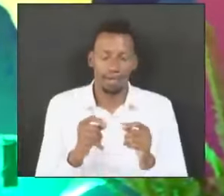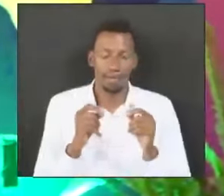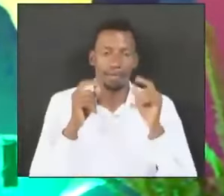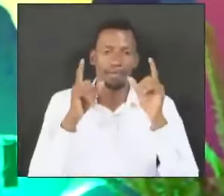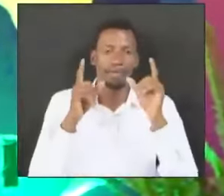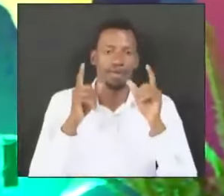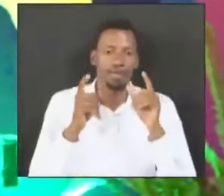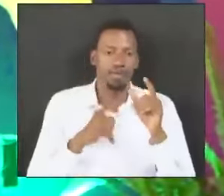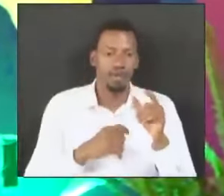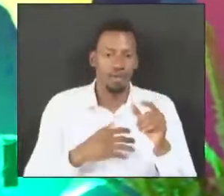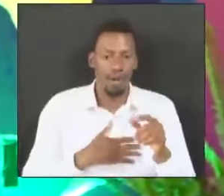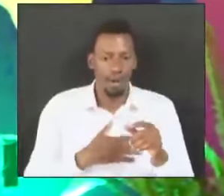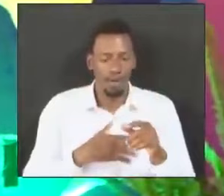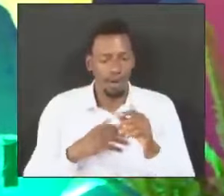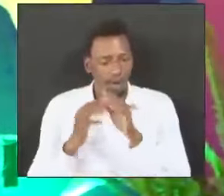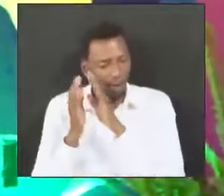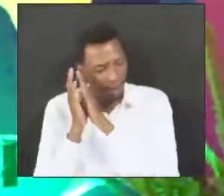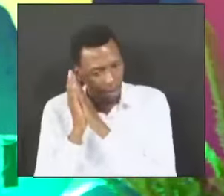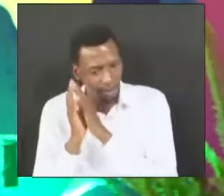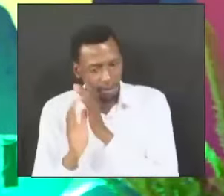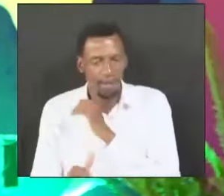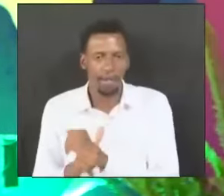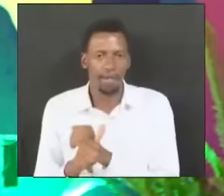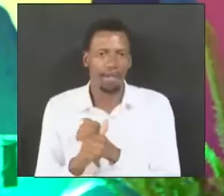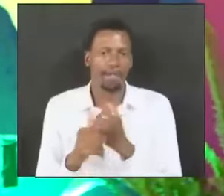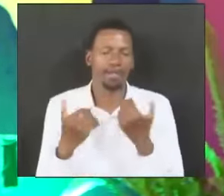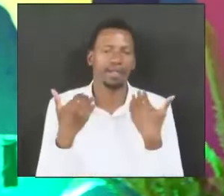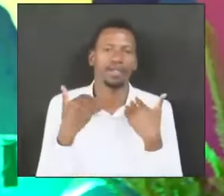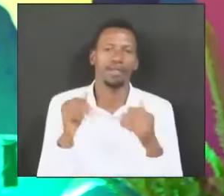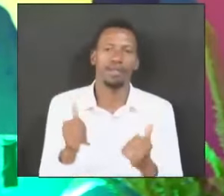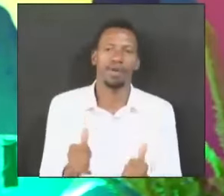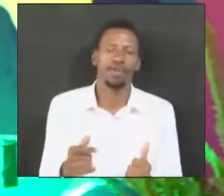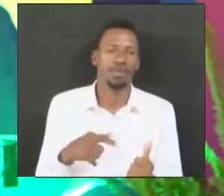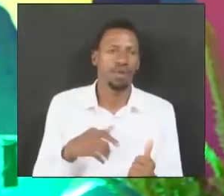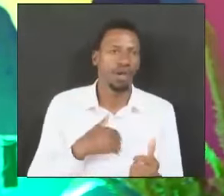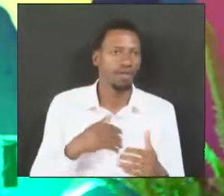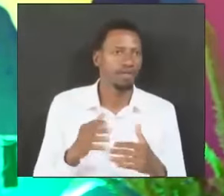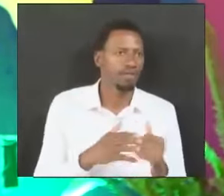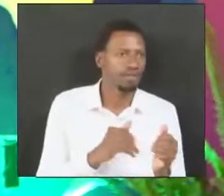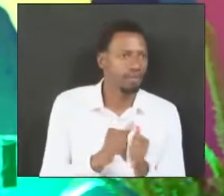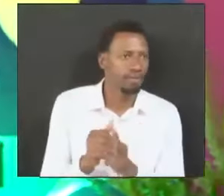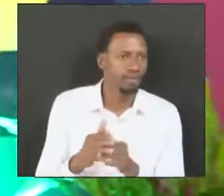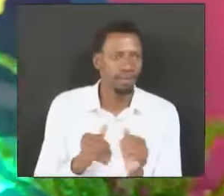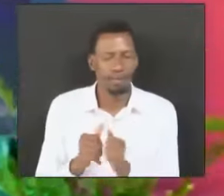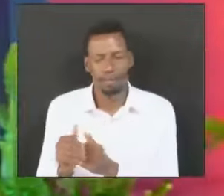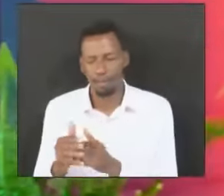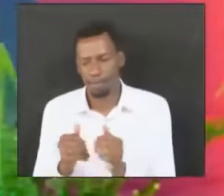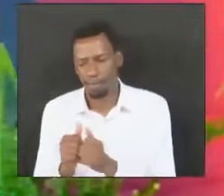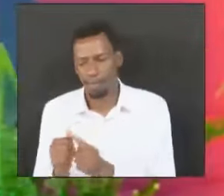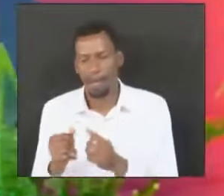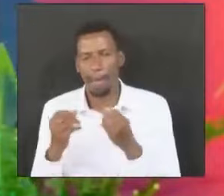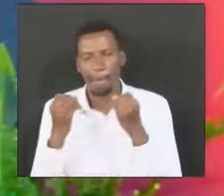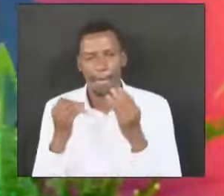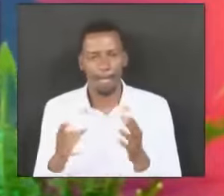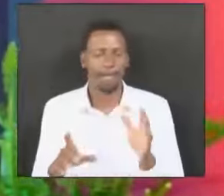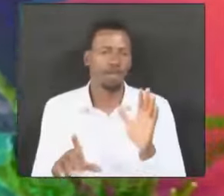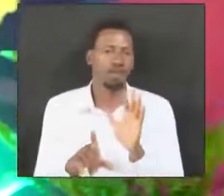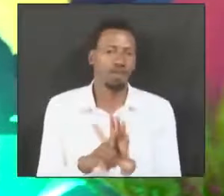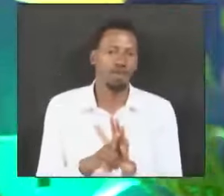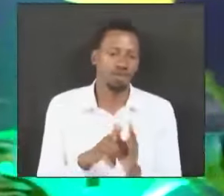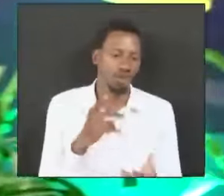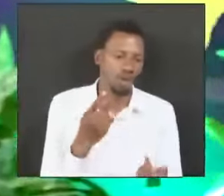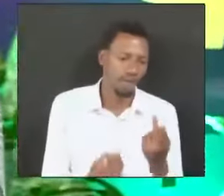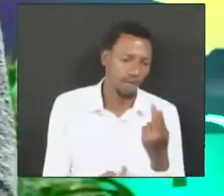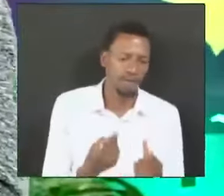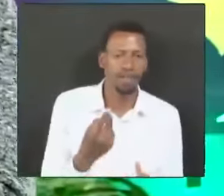tragic lethargy. We have destroyed so many of the laws of our kitchen. We have